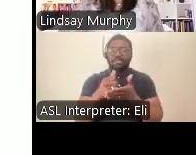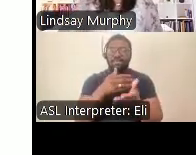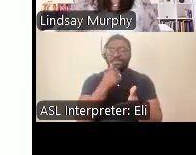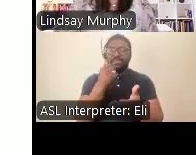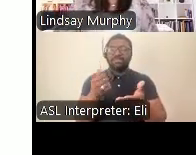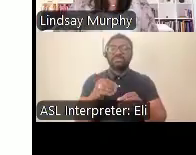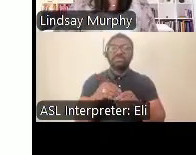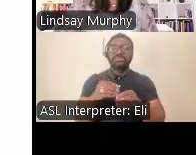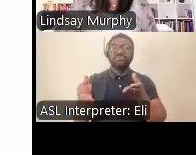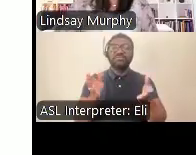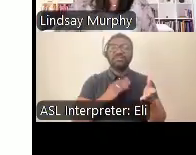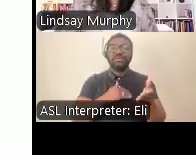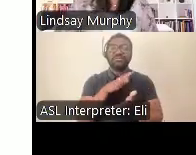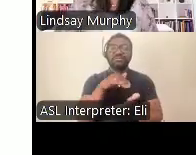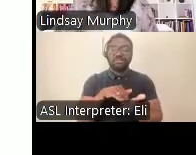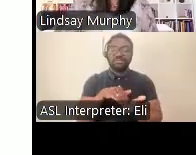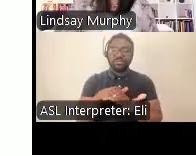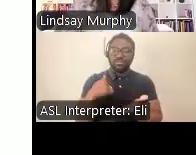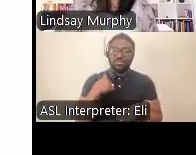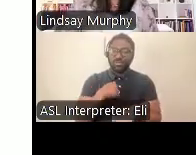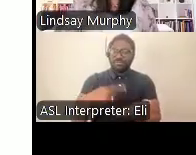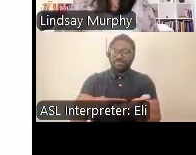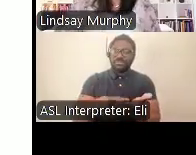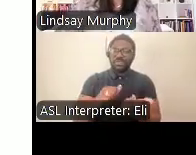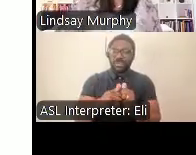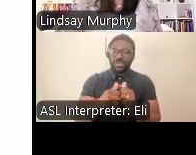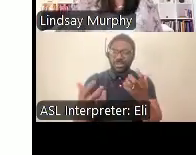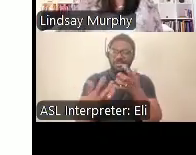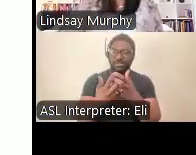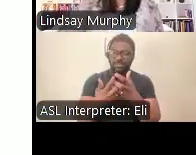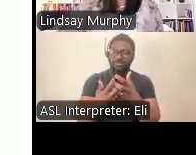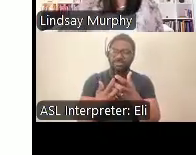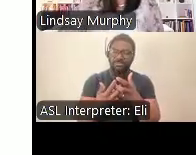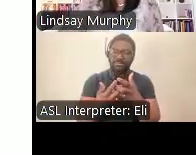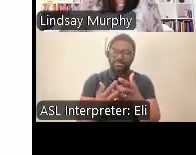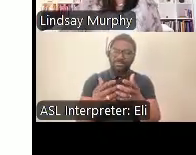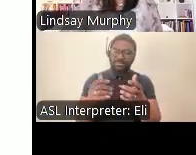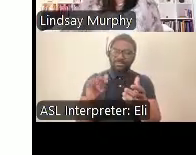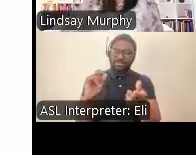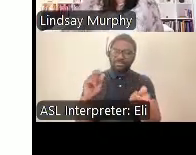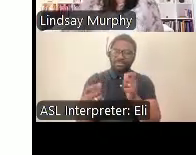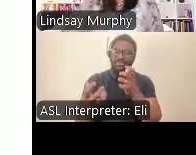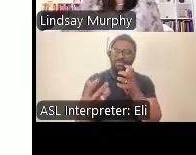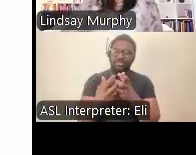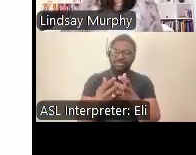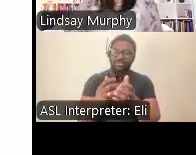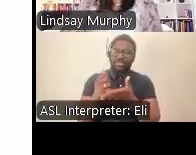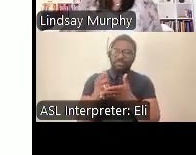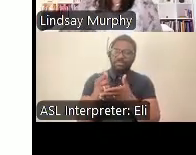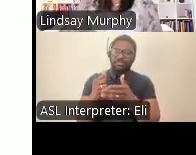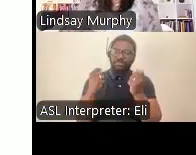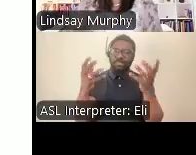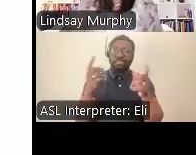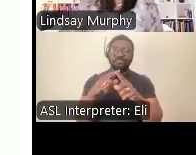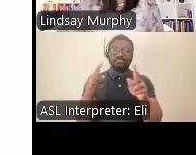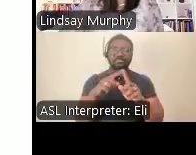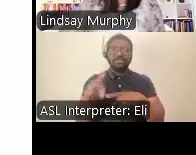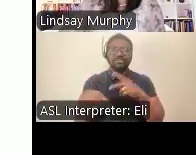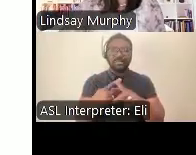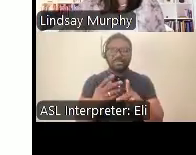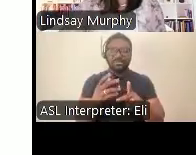how accommodations like this can benefit many types of customers, and that's incorporating the concept of universal design into the Career Center.